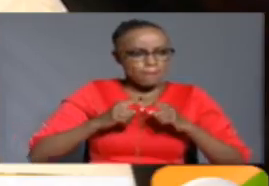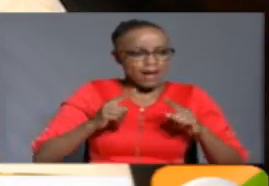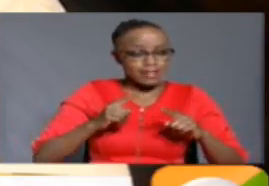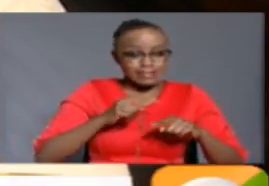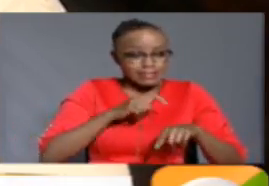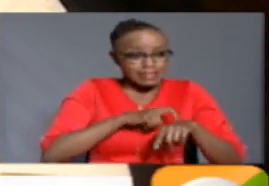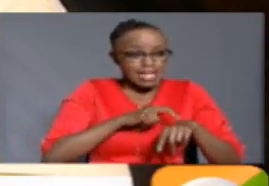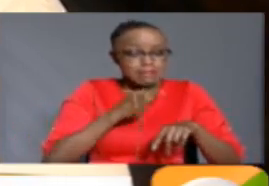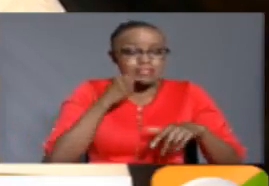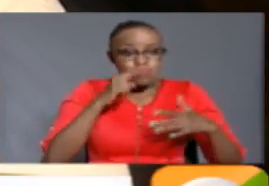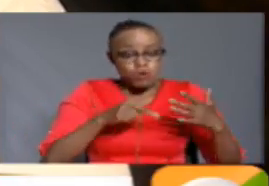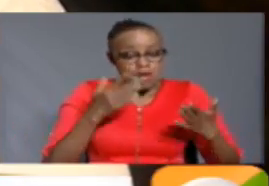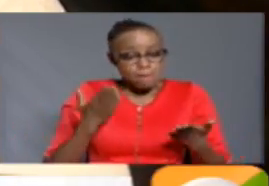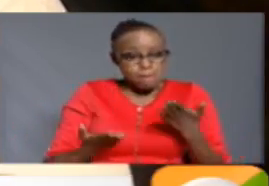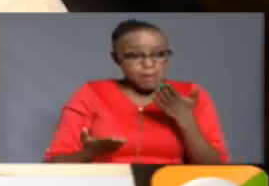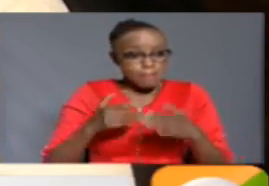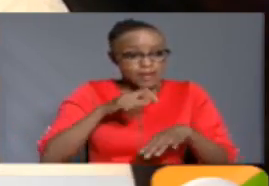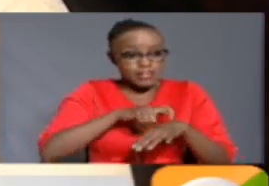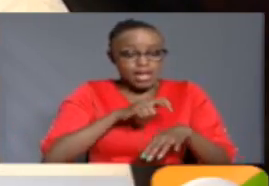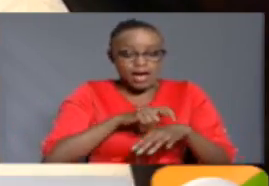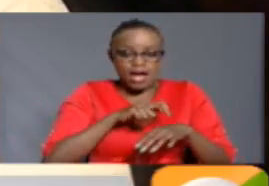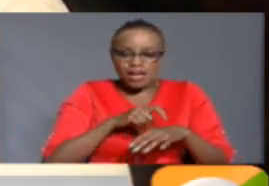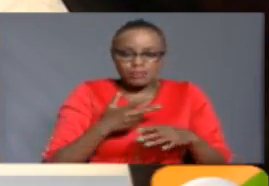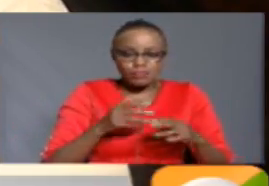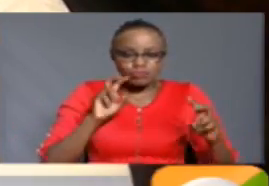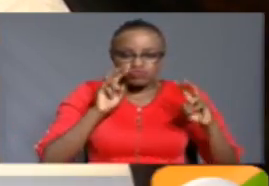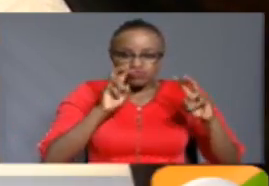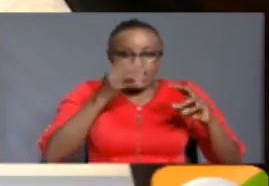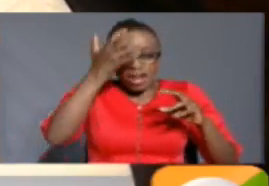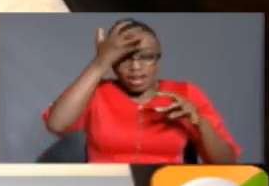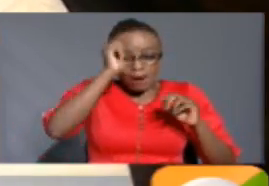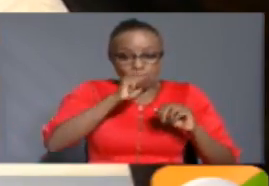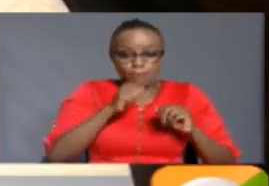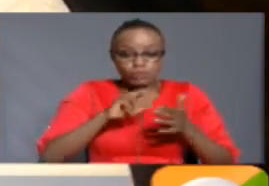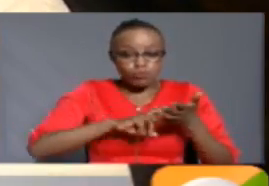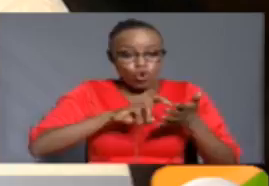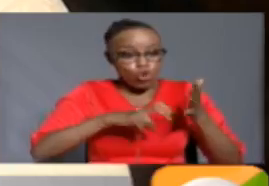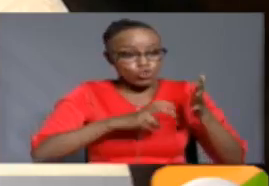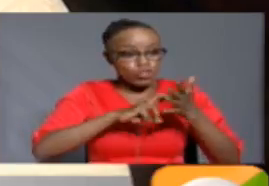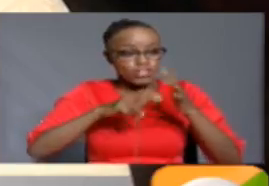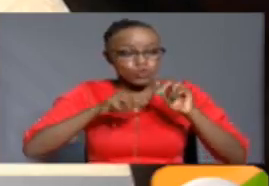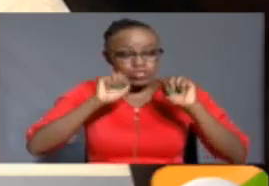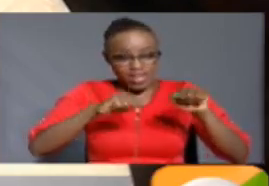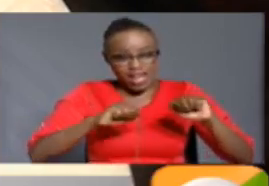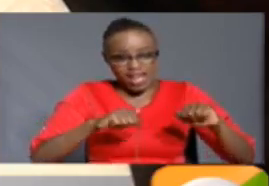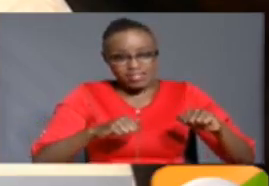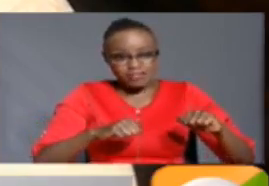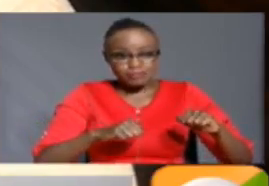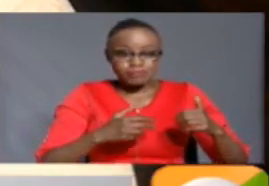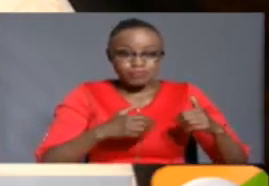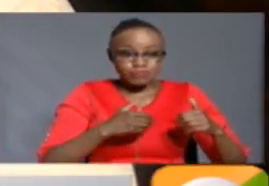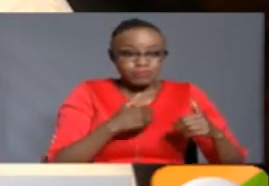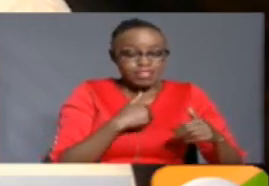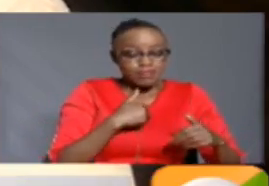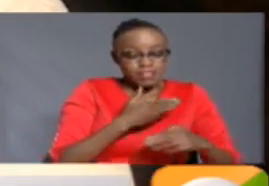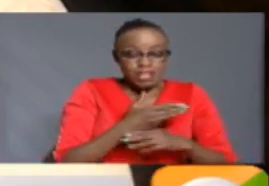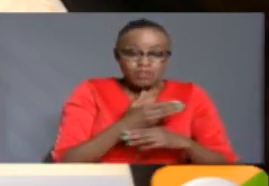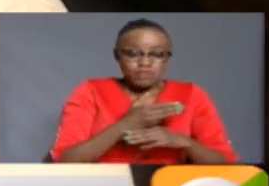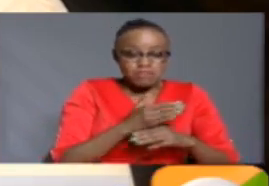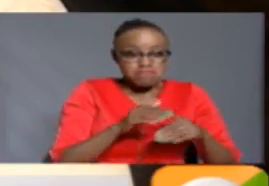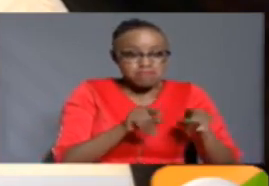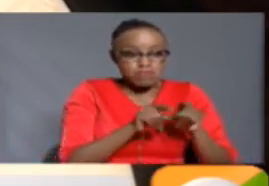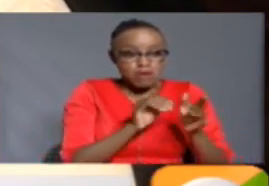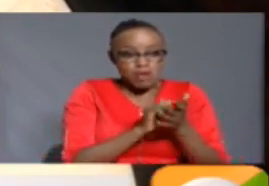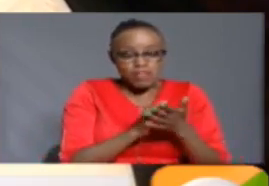he says that maybe it is time to look at nurses that we can contract and have them in our terms and put them